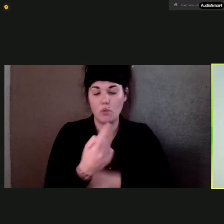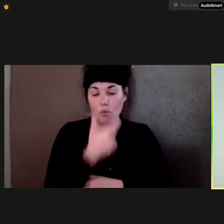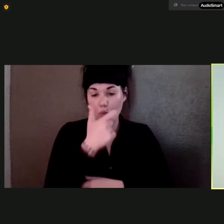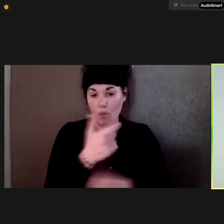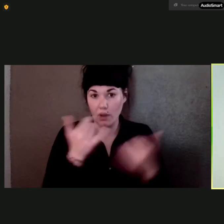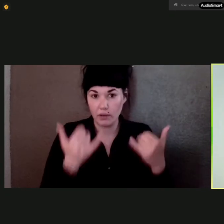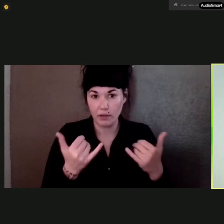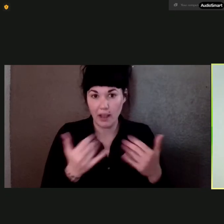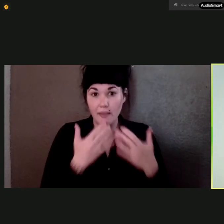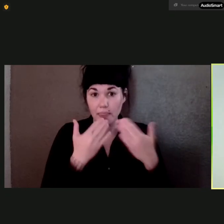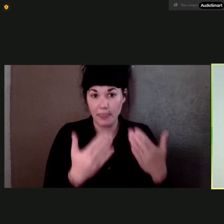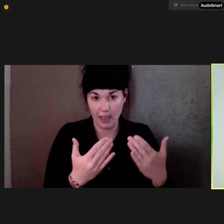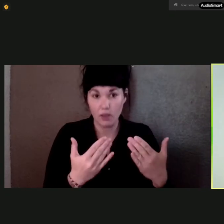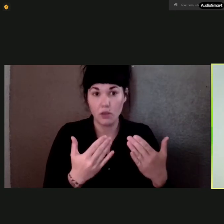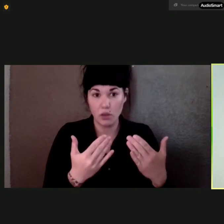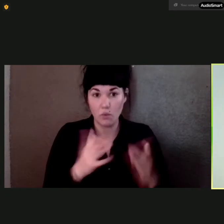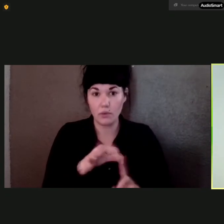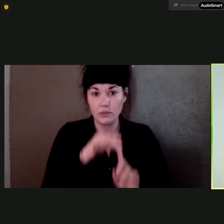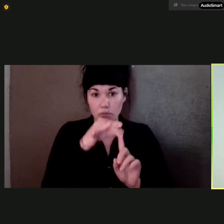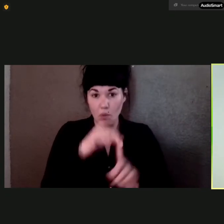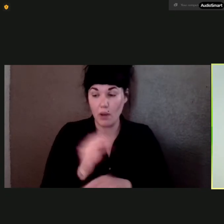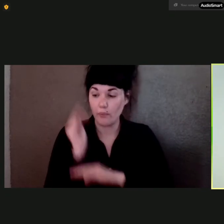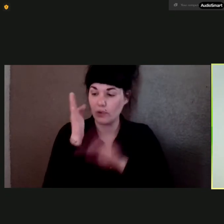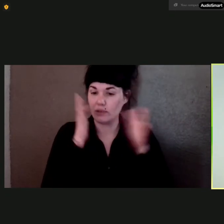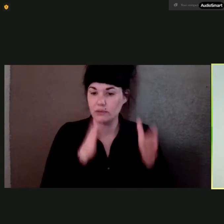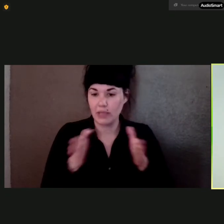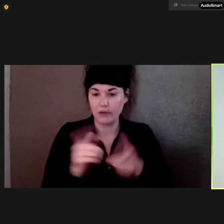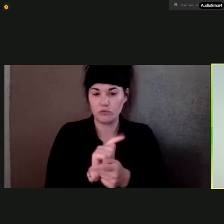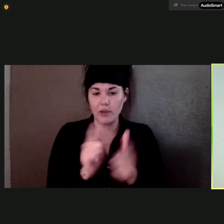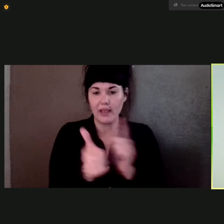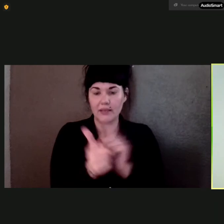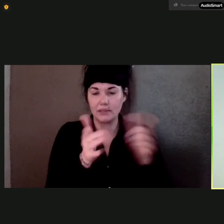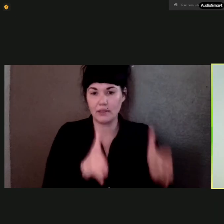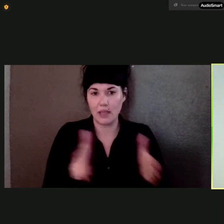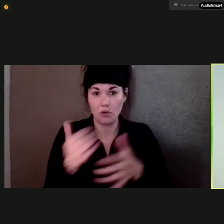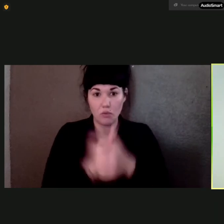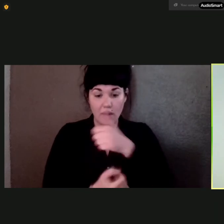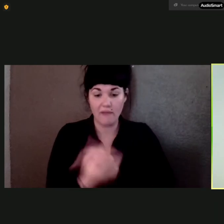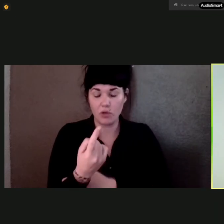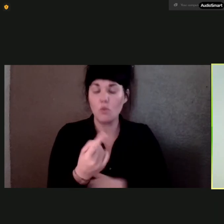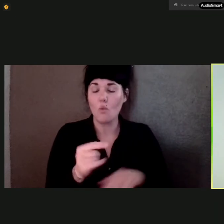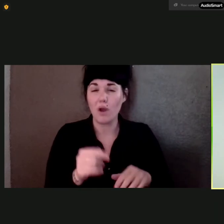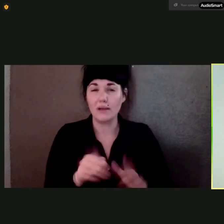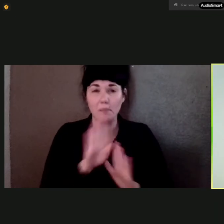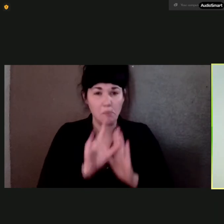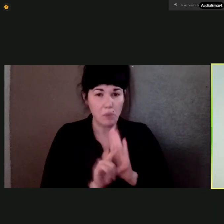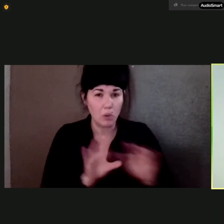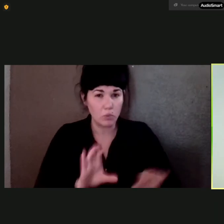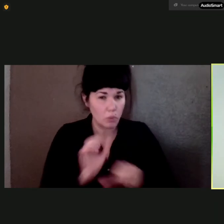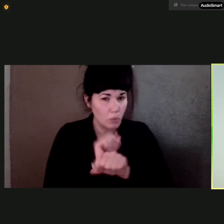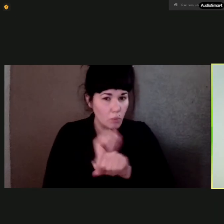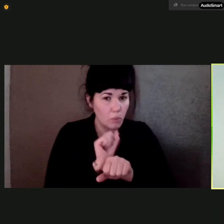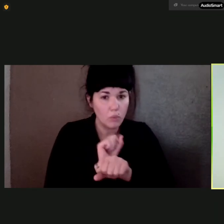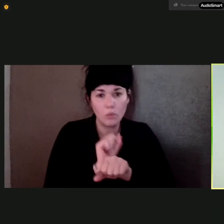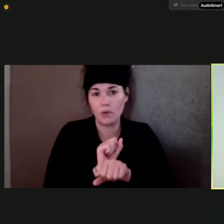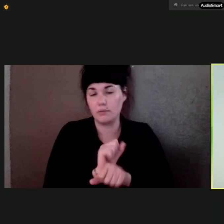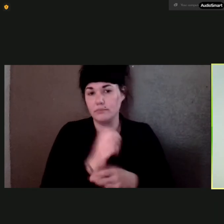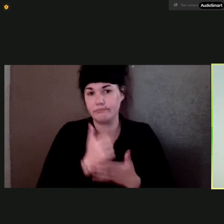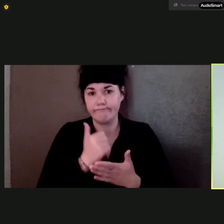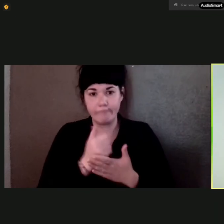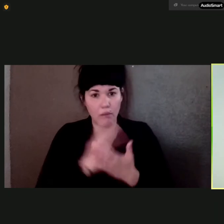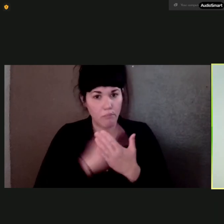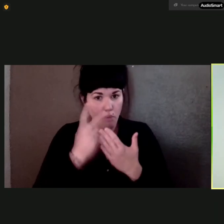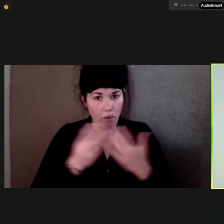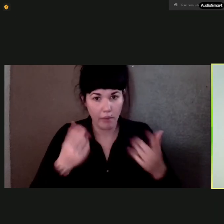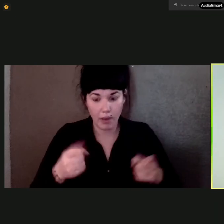our presenters and our translators and everyone behind the scenes that makes this happen. We are here to serve the community